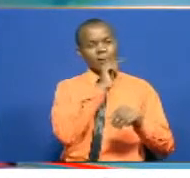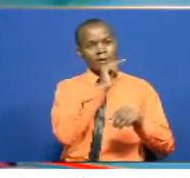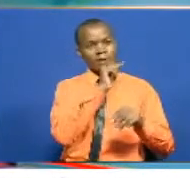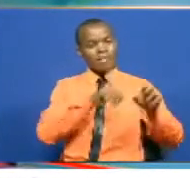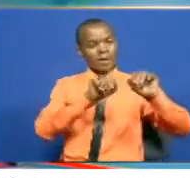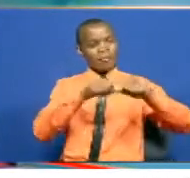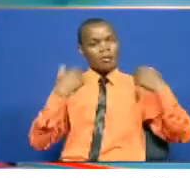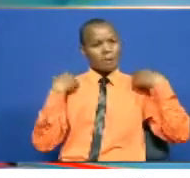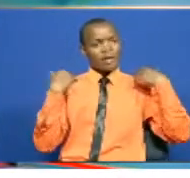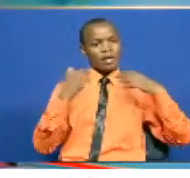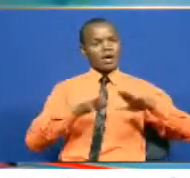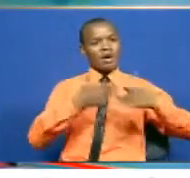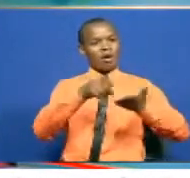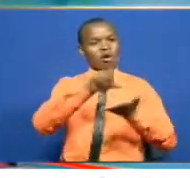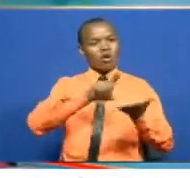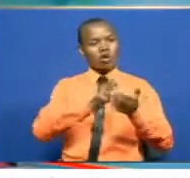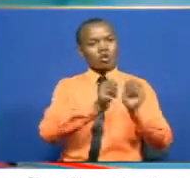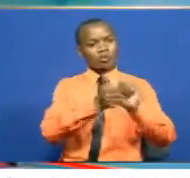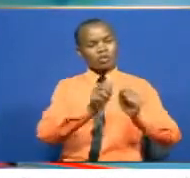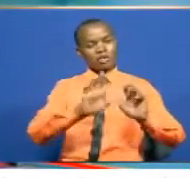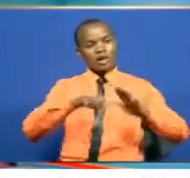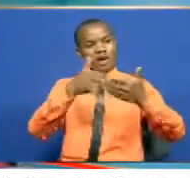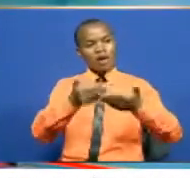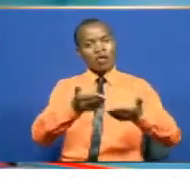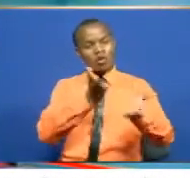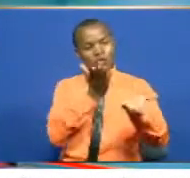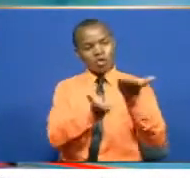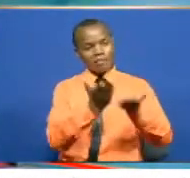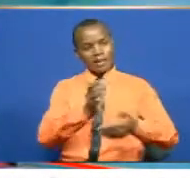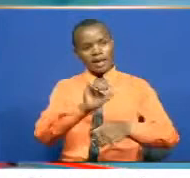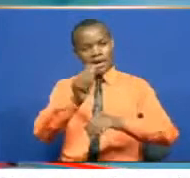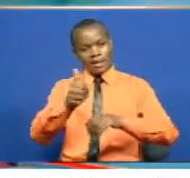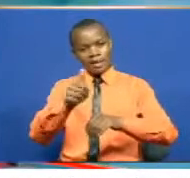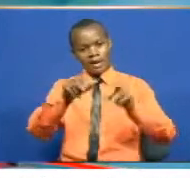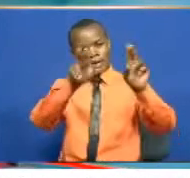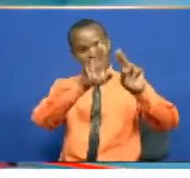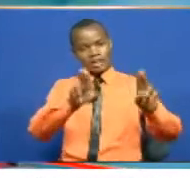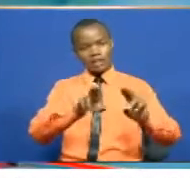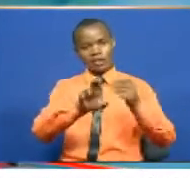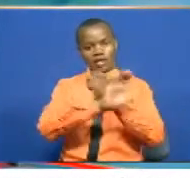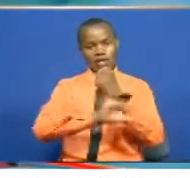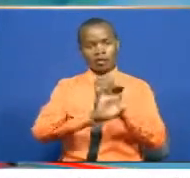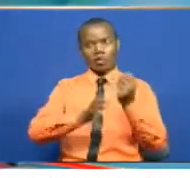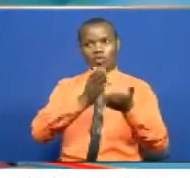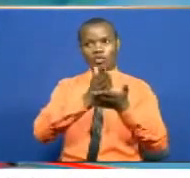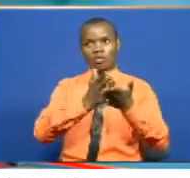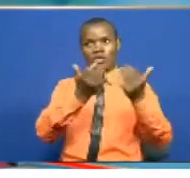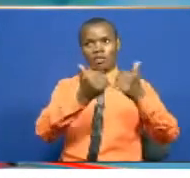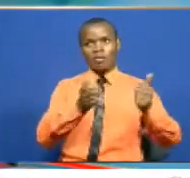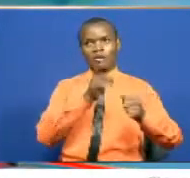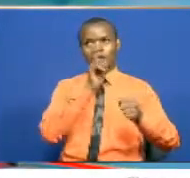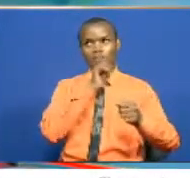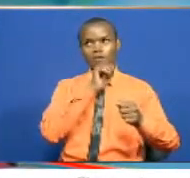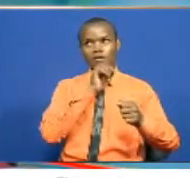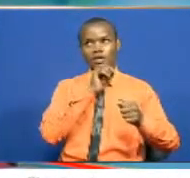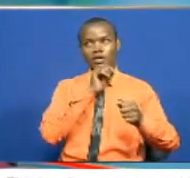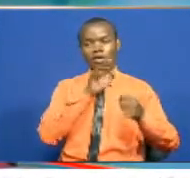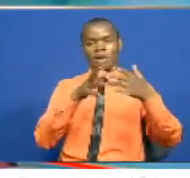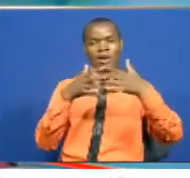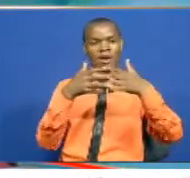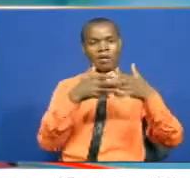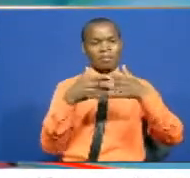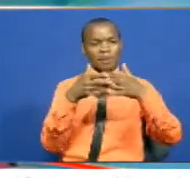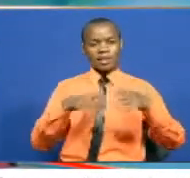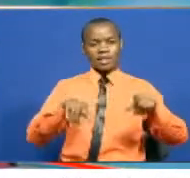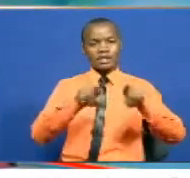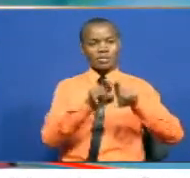of the local game as compared to what is out there? And considering that you've played college basketball in the United States, and you've also